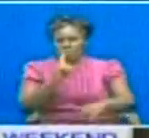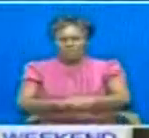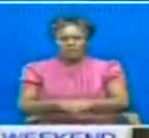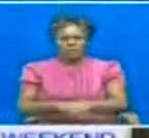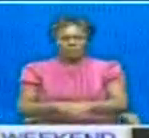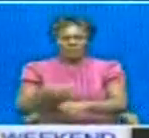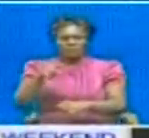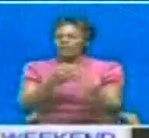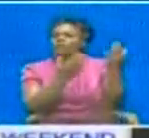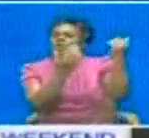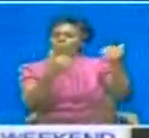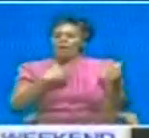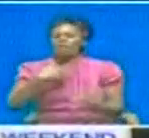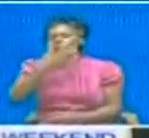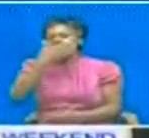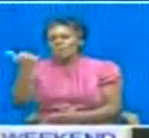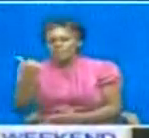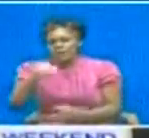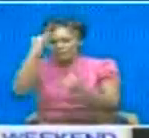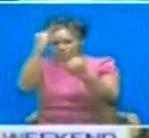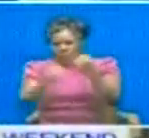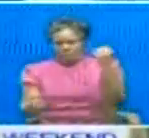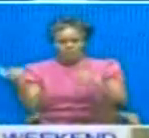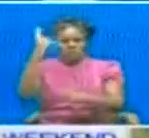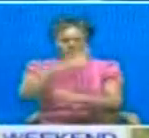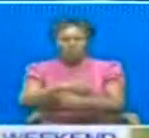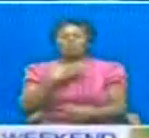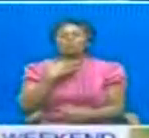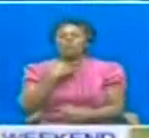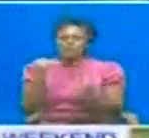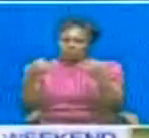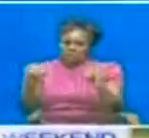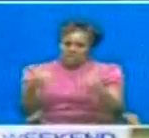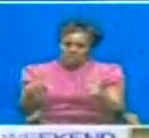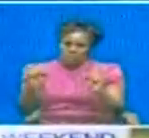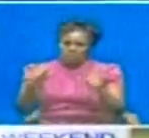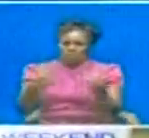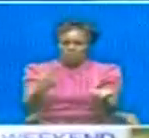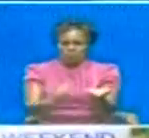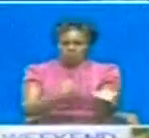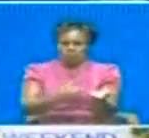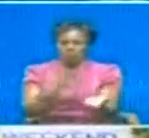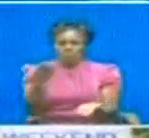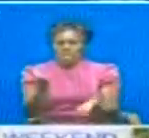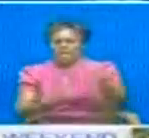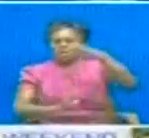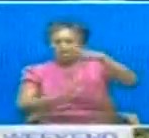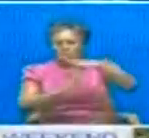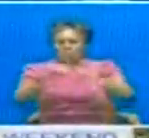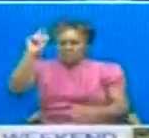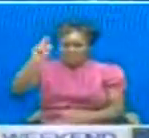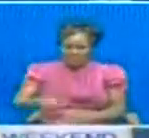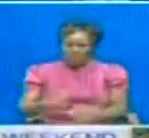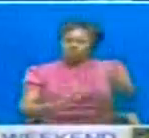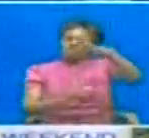Yeah! Remain optimistic for a better outing on the final day. Nataka nijaribu kama naweza kuwa na wazungu hapo kwa hiyo top 1 hapo. Paka lazima top